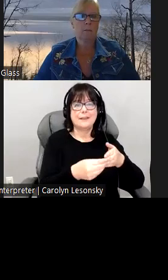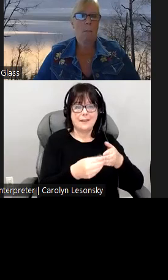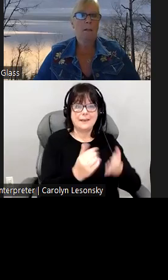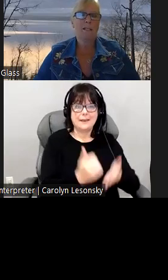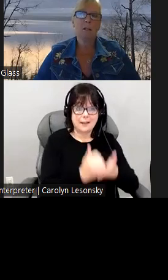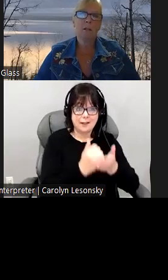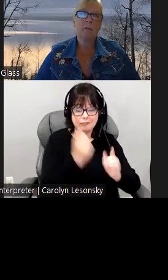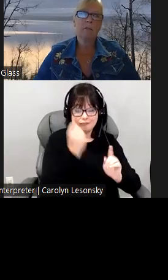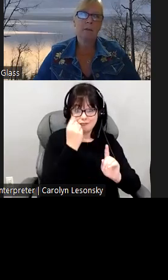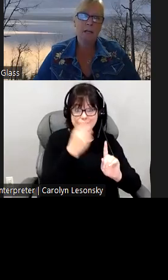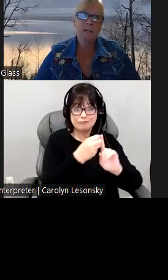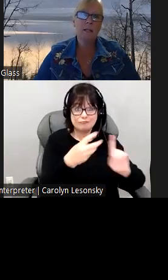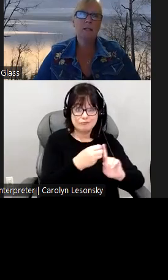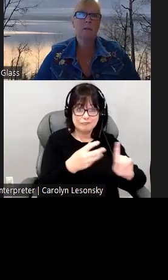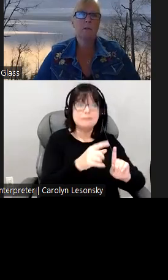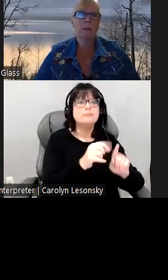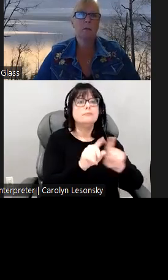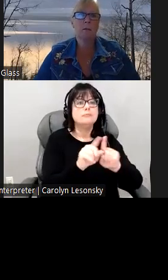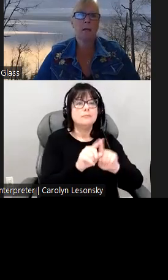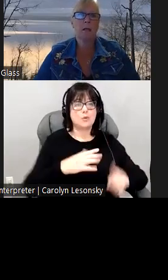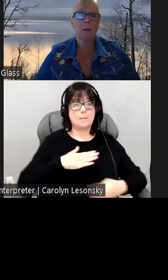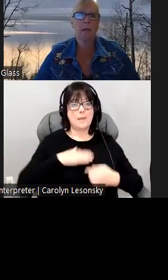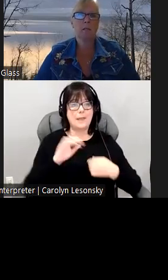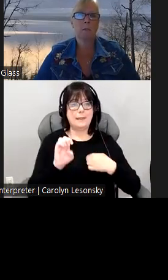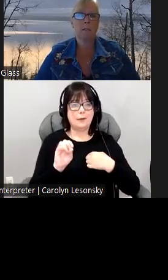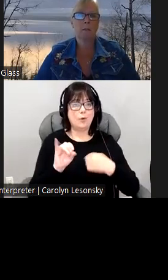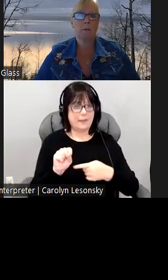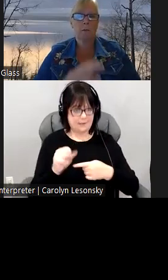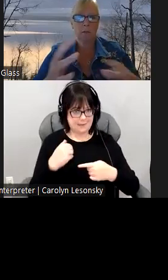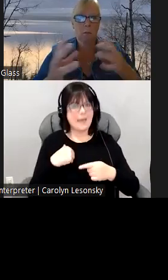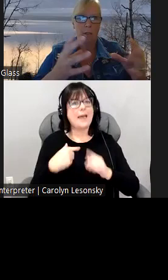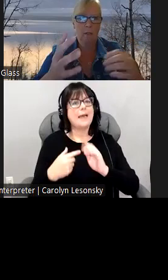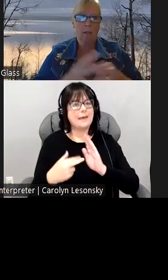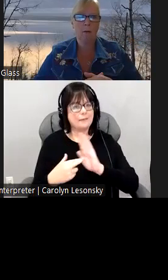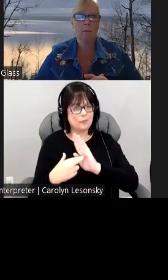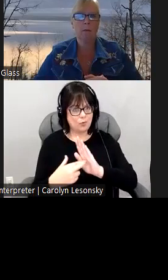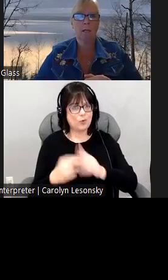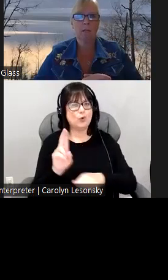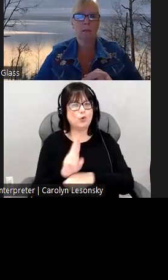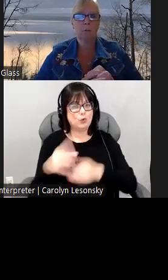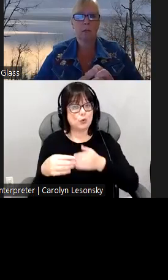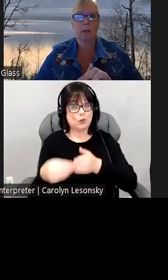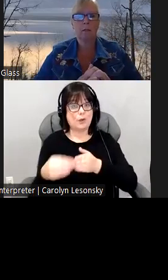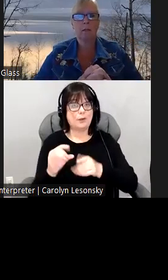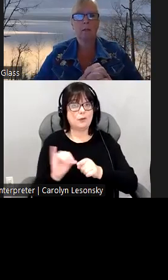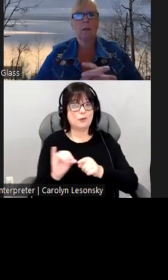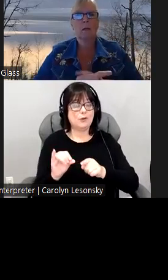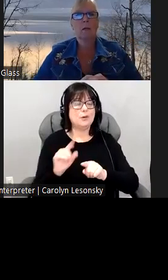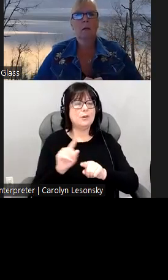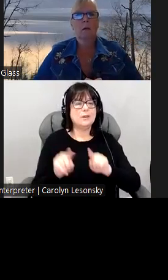EOIS. A little harder to find things sometimes on My EOIS because I know they're still working on how that site is